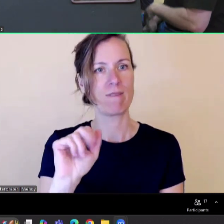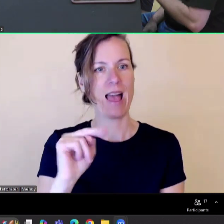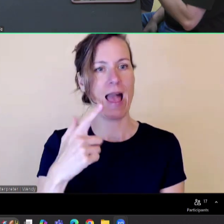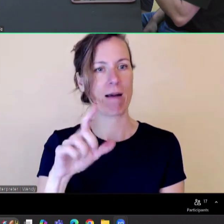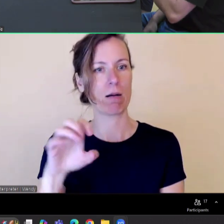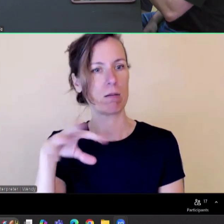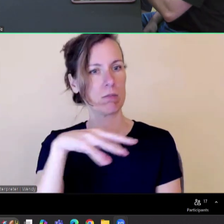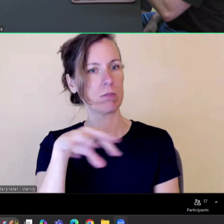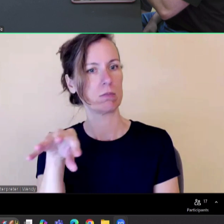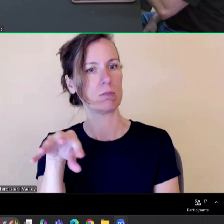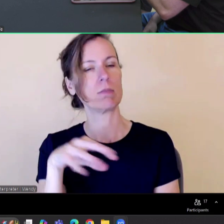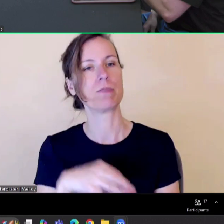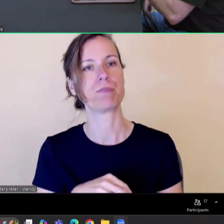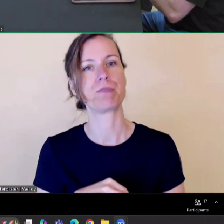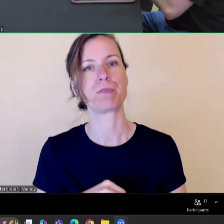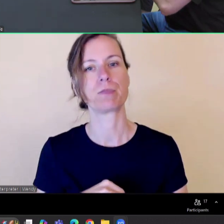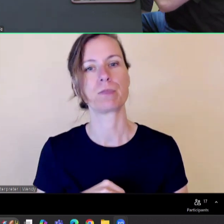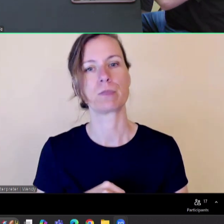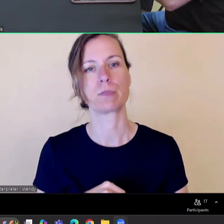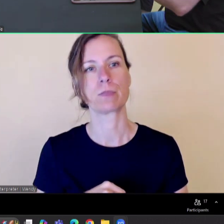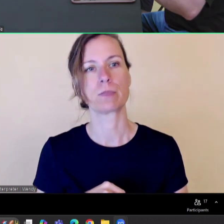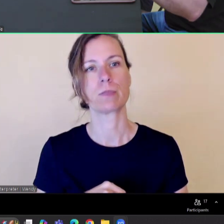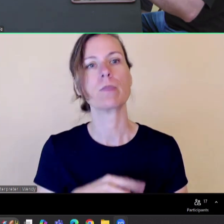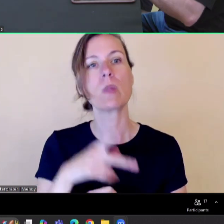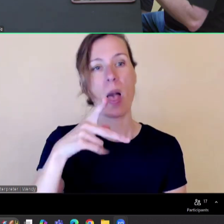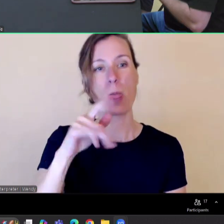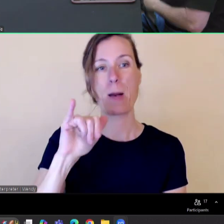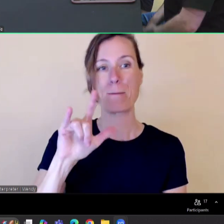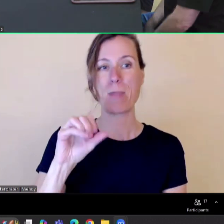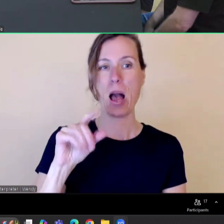certainly, the pilot is much more.